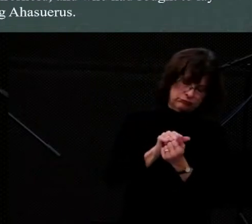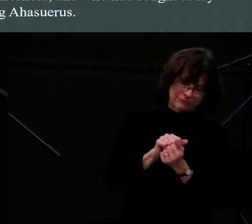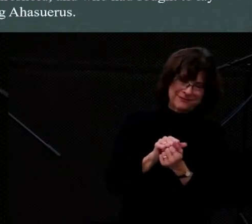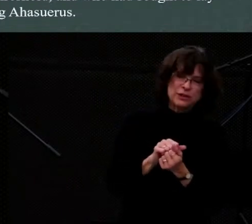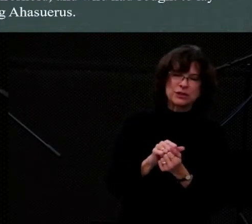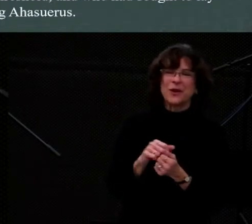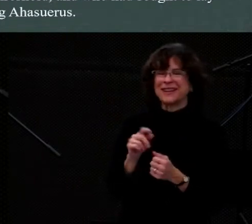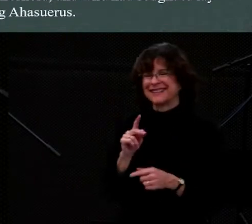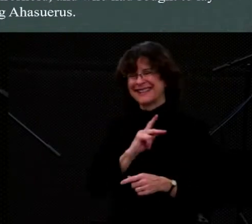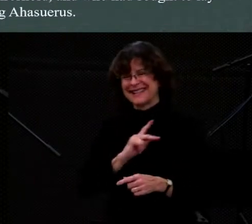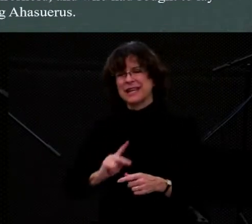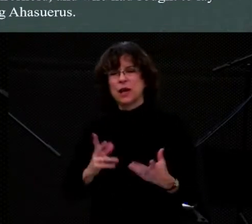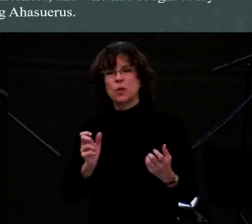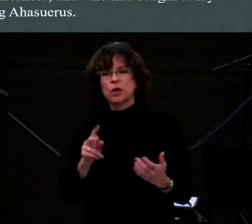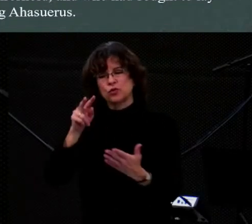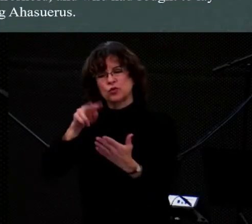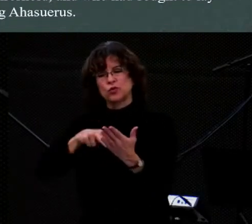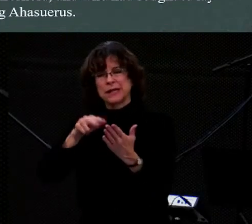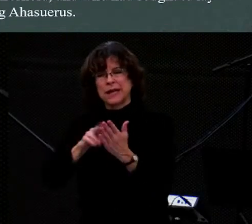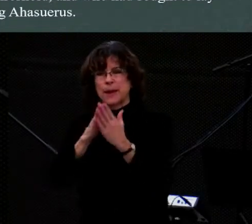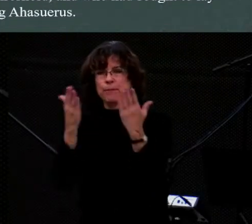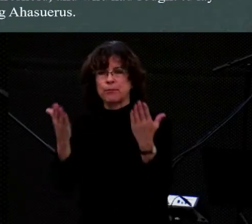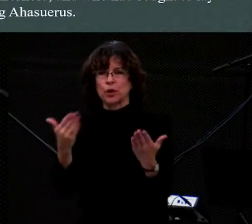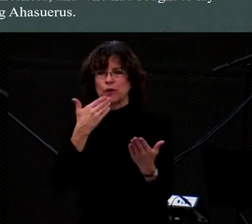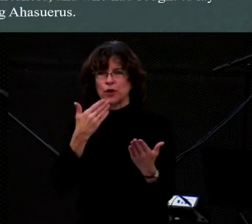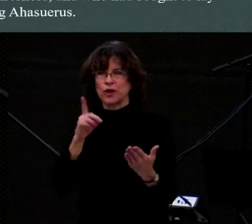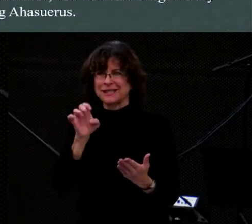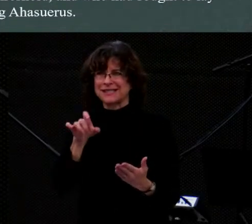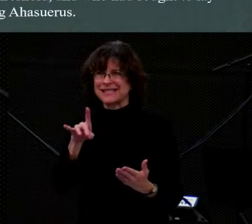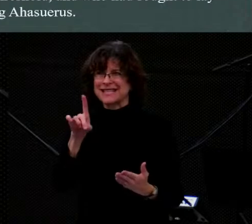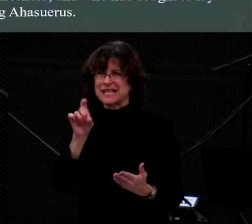I joke. Wait, do you really do that? No, I'm just kidding.